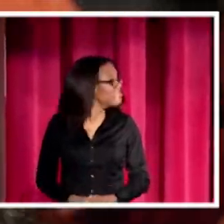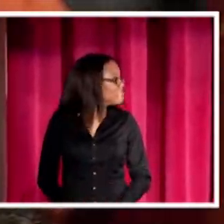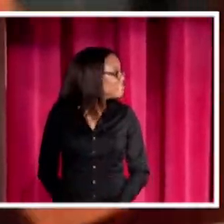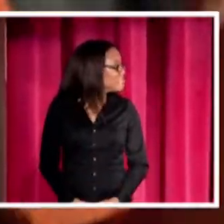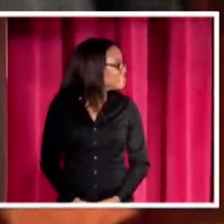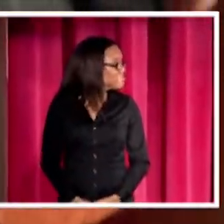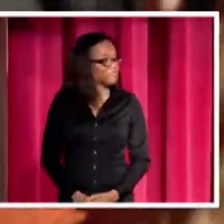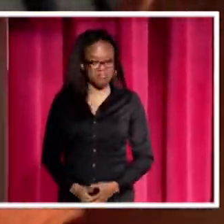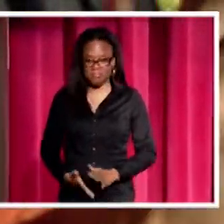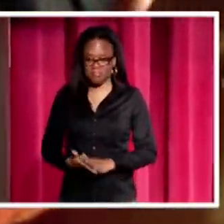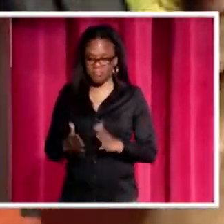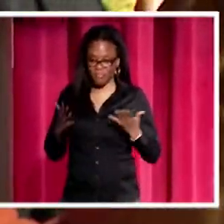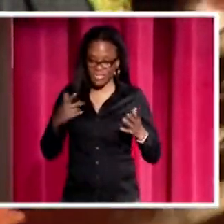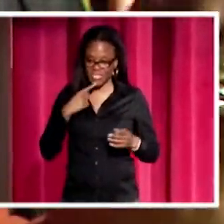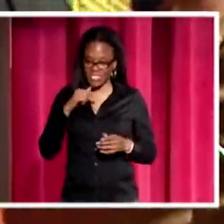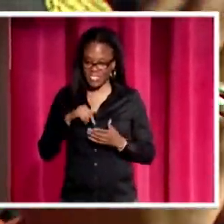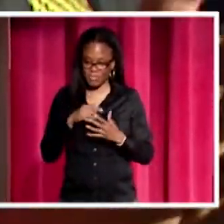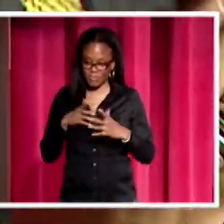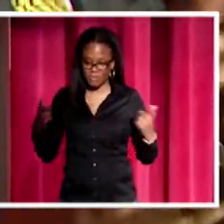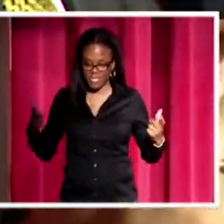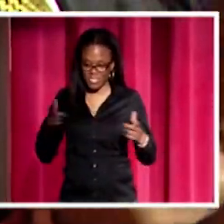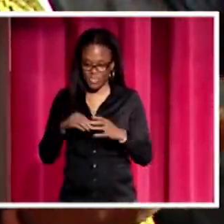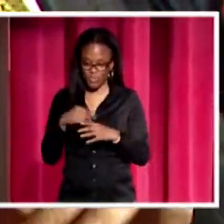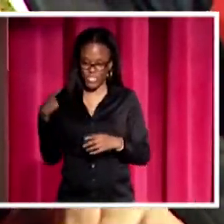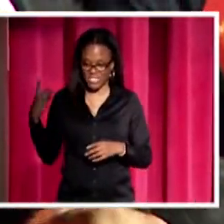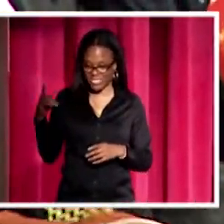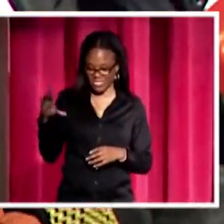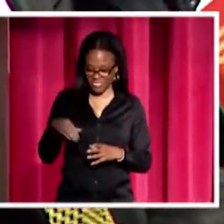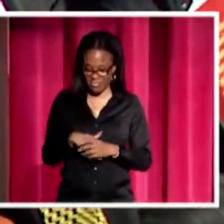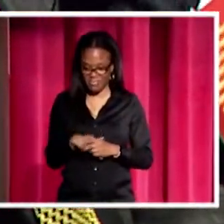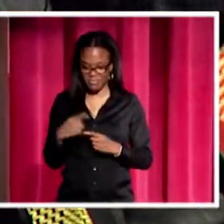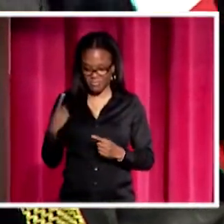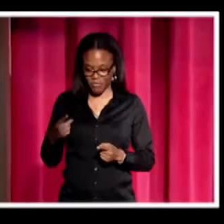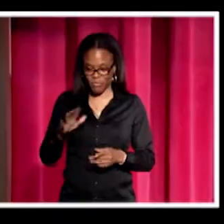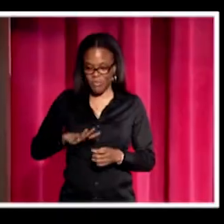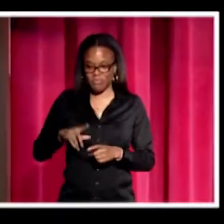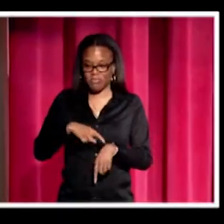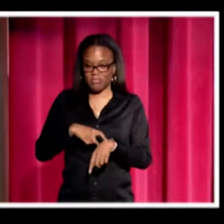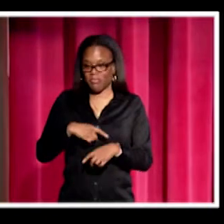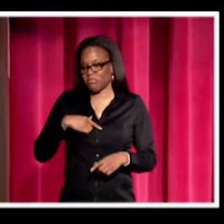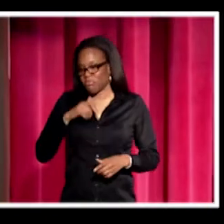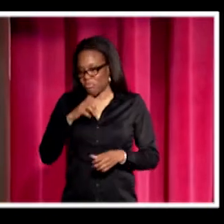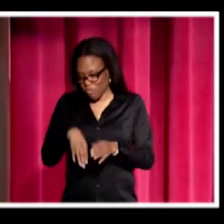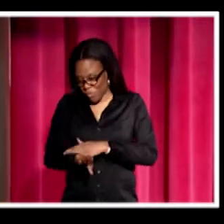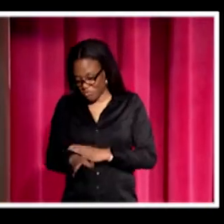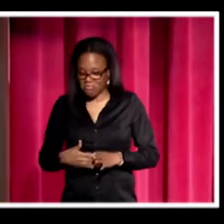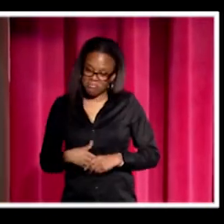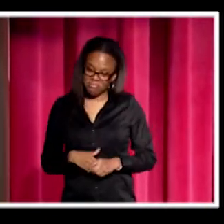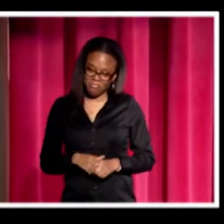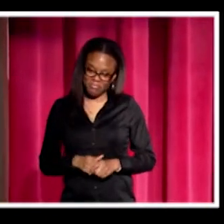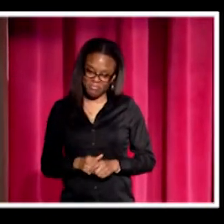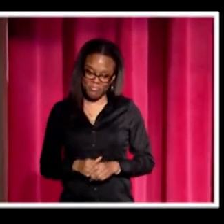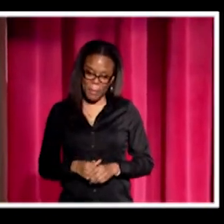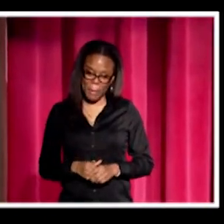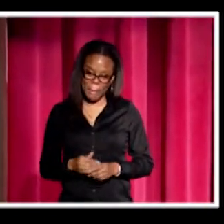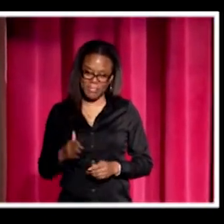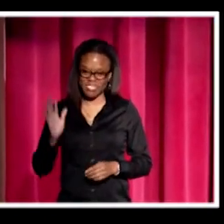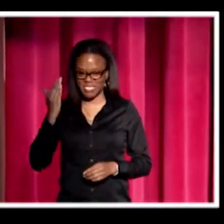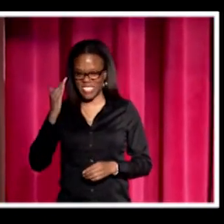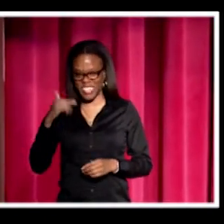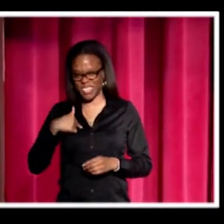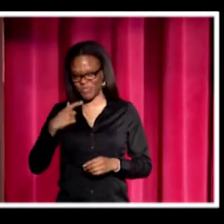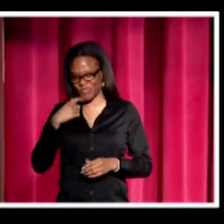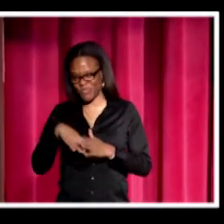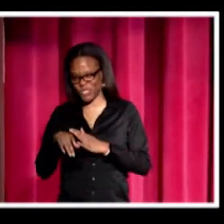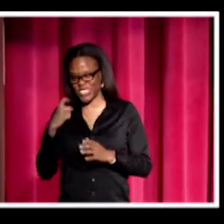And we haven't been that big in Washington since around the time I was born. Now, I know that seems like just yesterday,